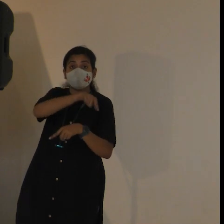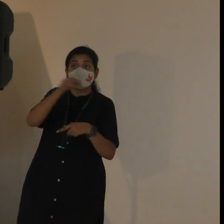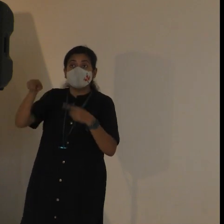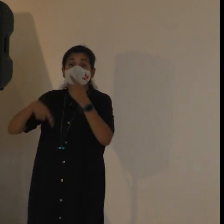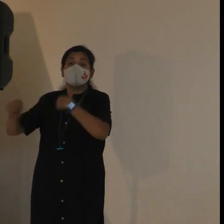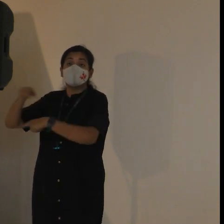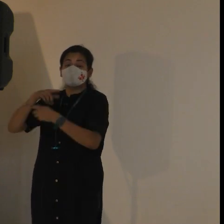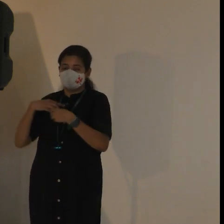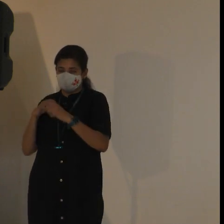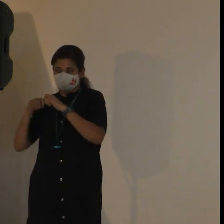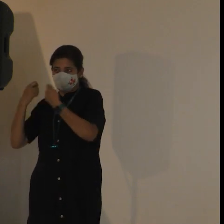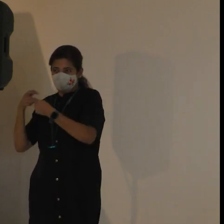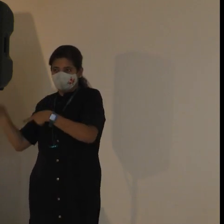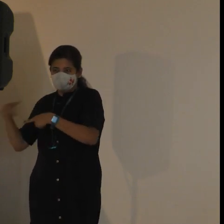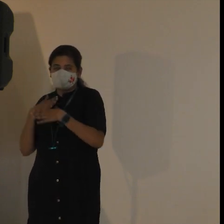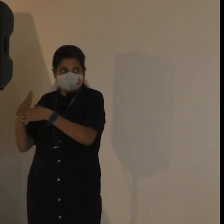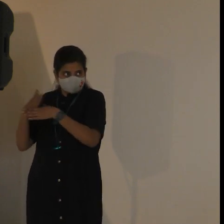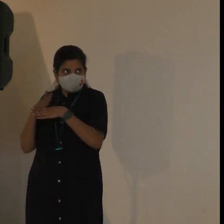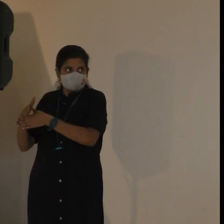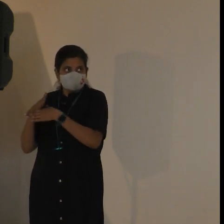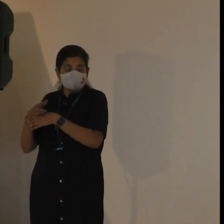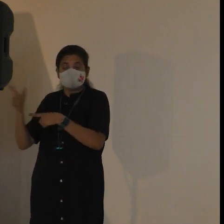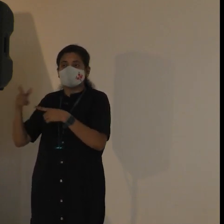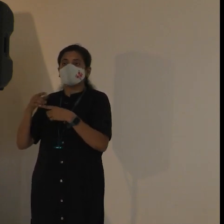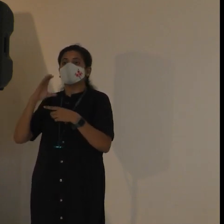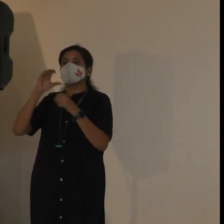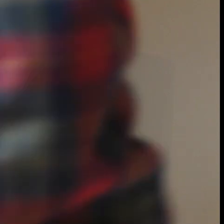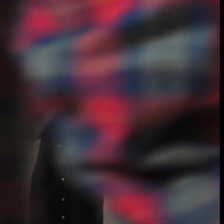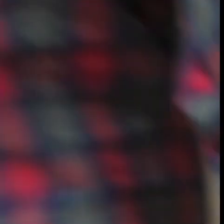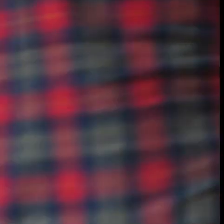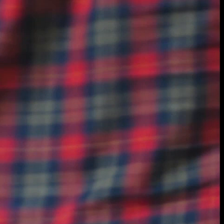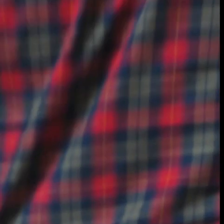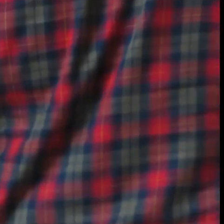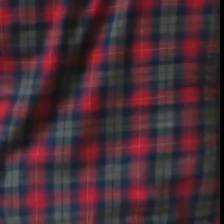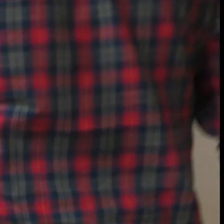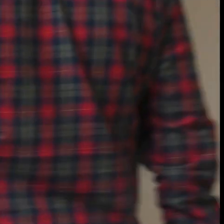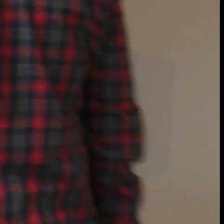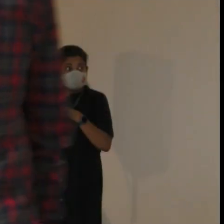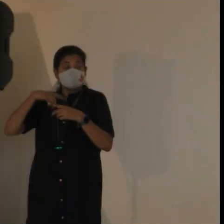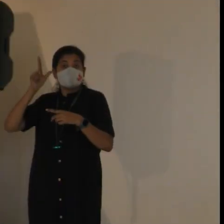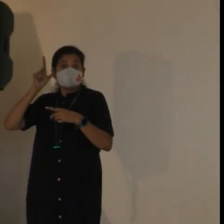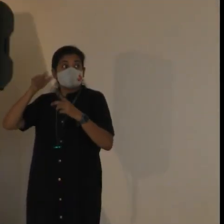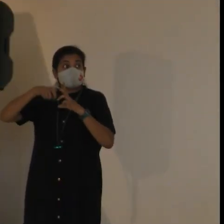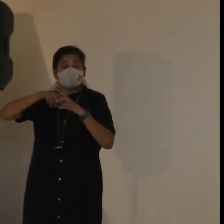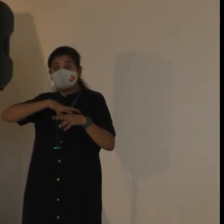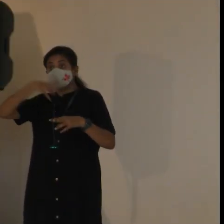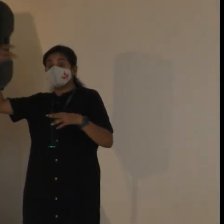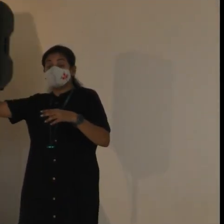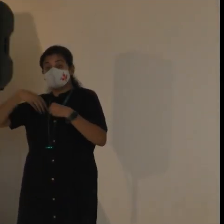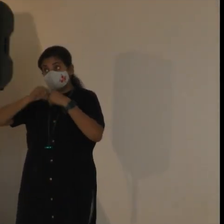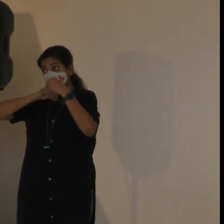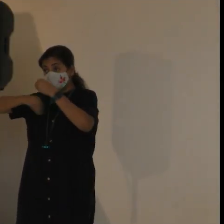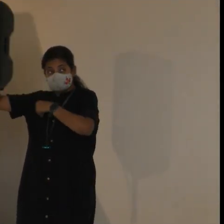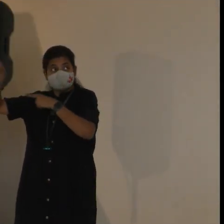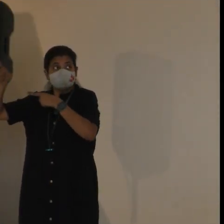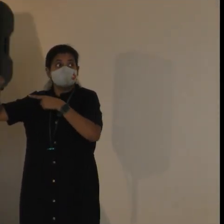my co-host, she's currently doing her PhD in Canada. So automatically all our recording sessions are in the middle of my night. And then